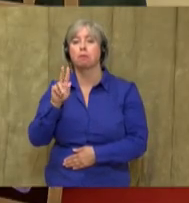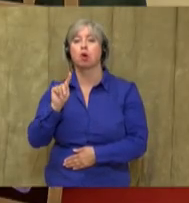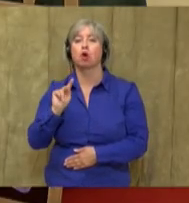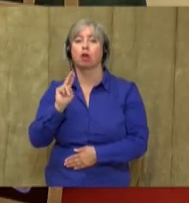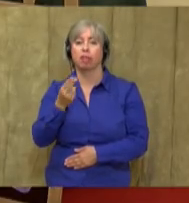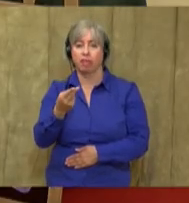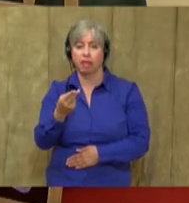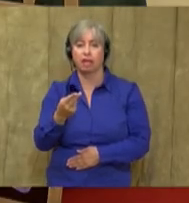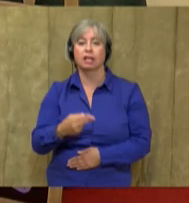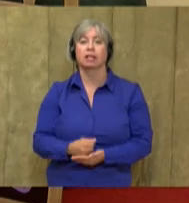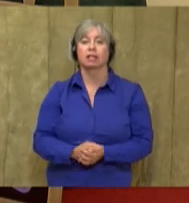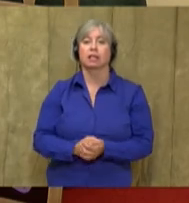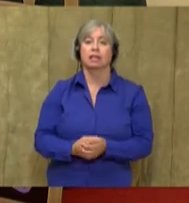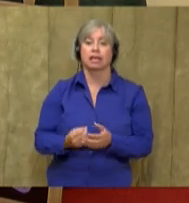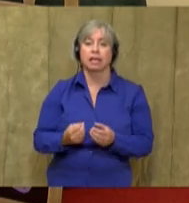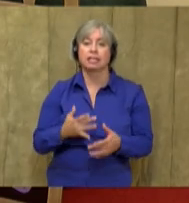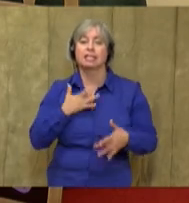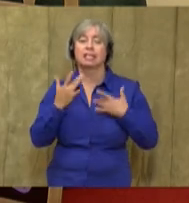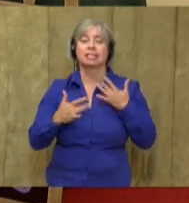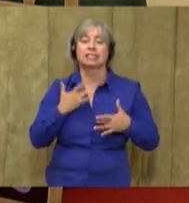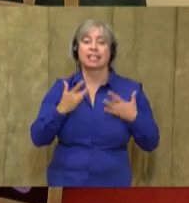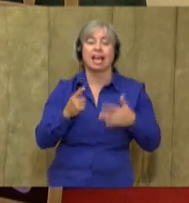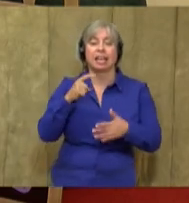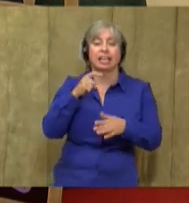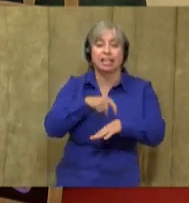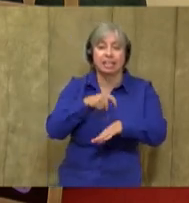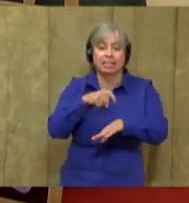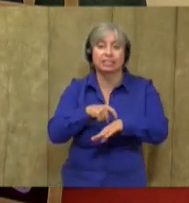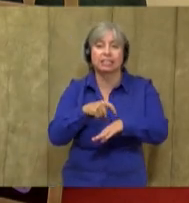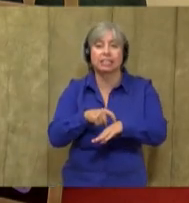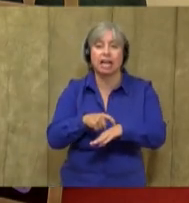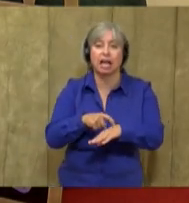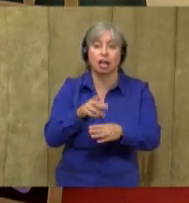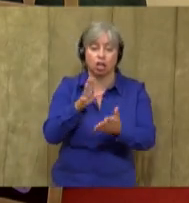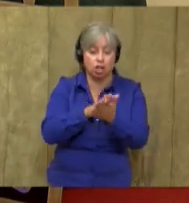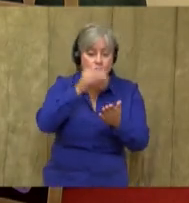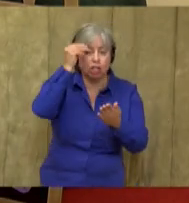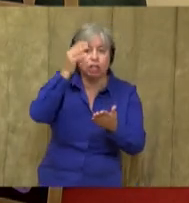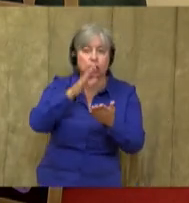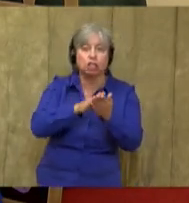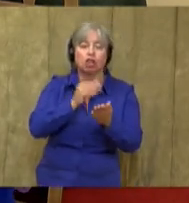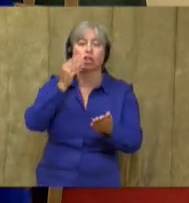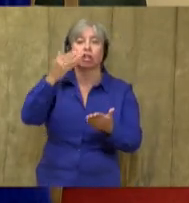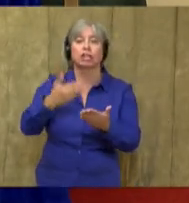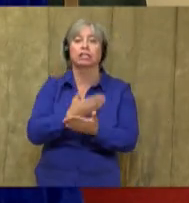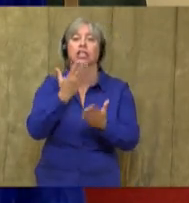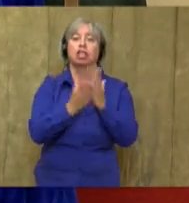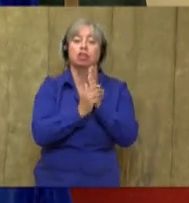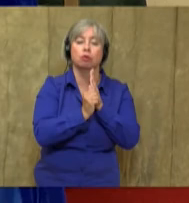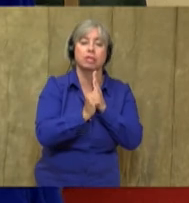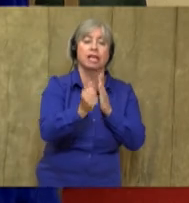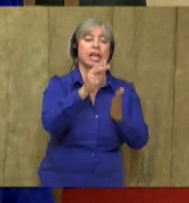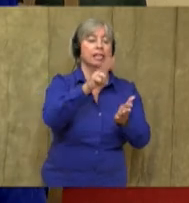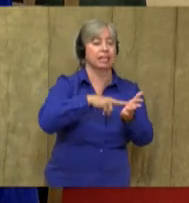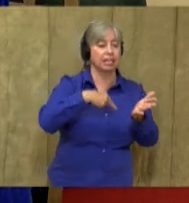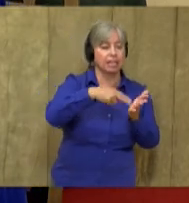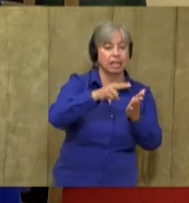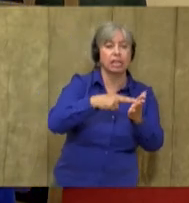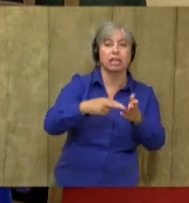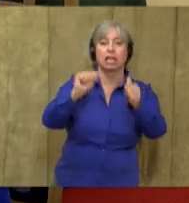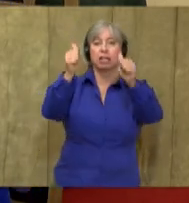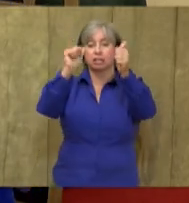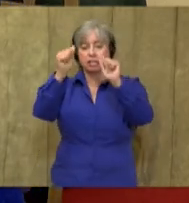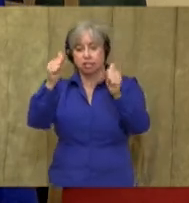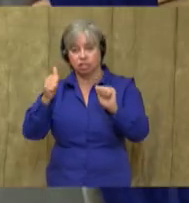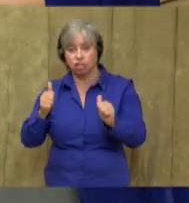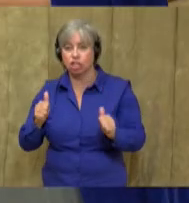a fervent period of people learning how to do new have new talents and painting and sculpting and